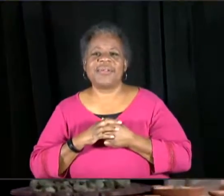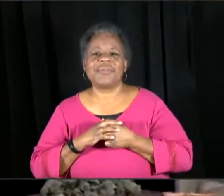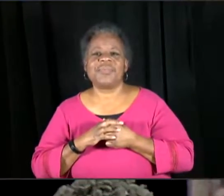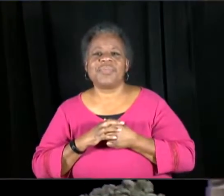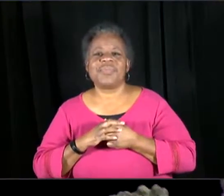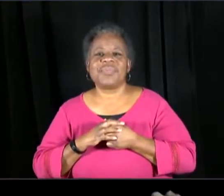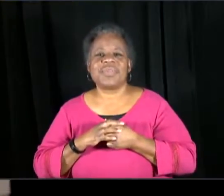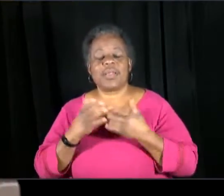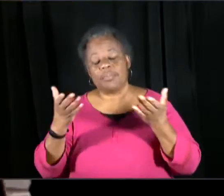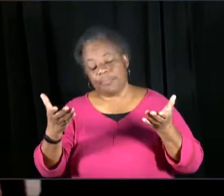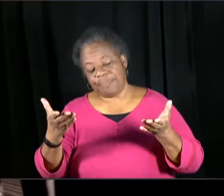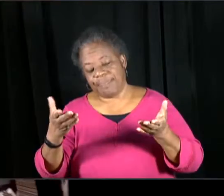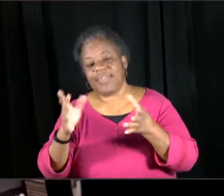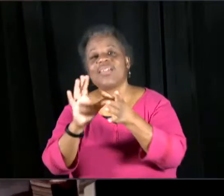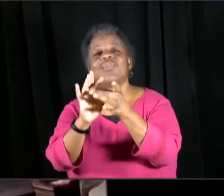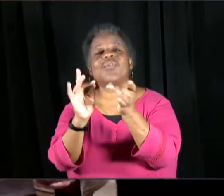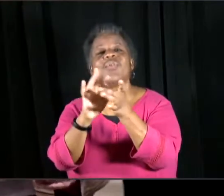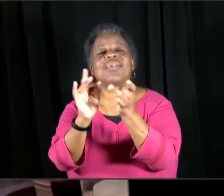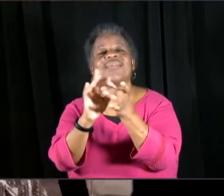here it is.